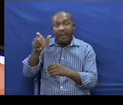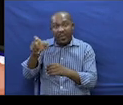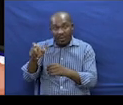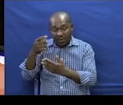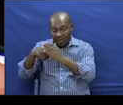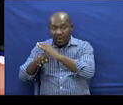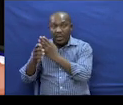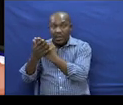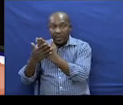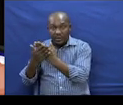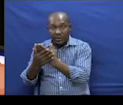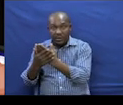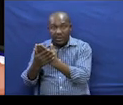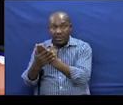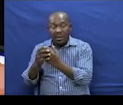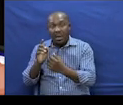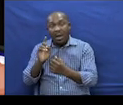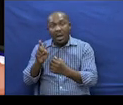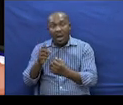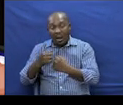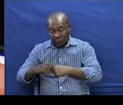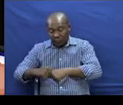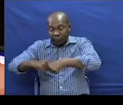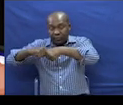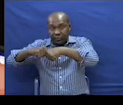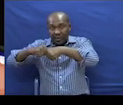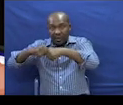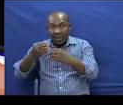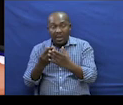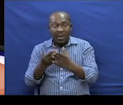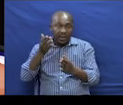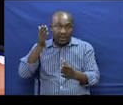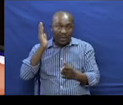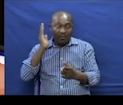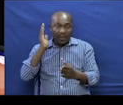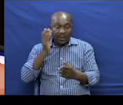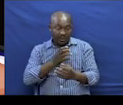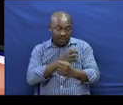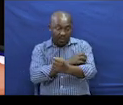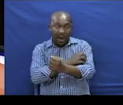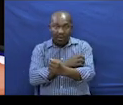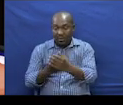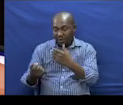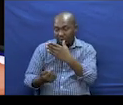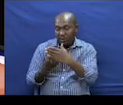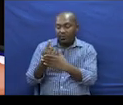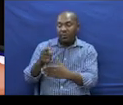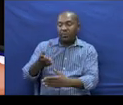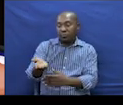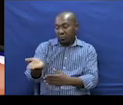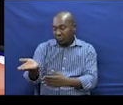nation are sovereign and the government derives all its power and authority from the hands of the people.